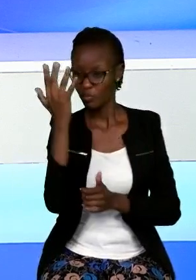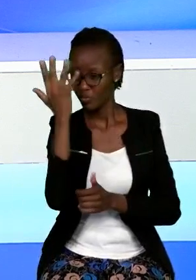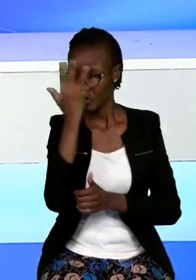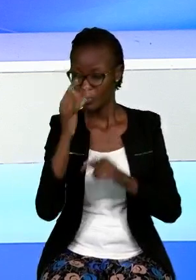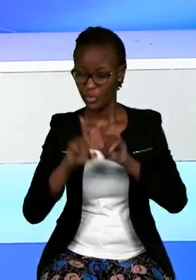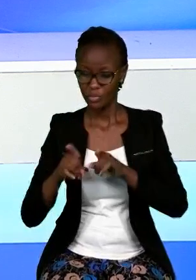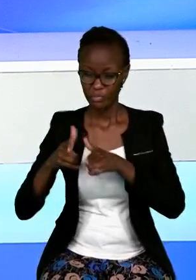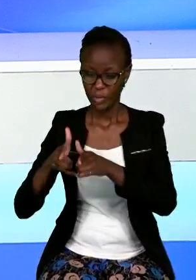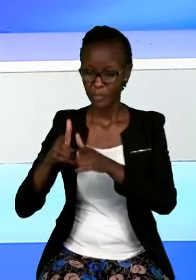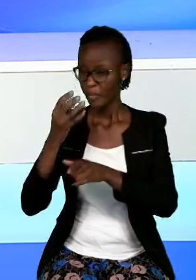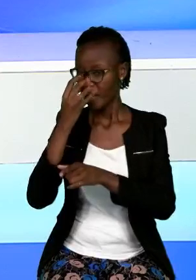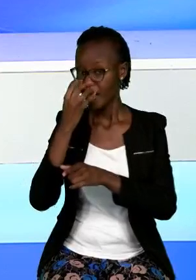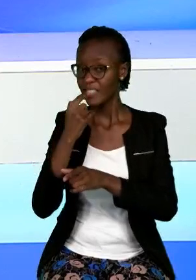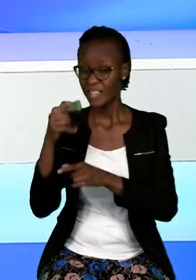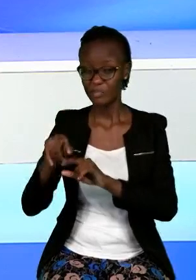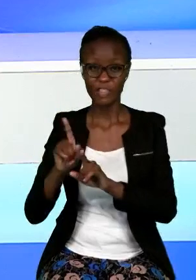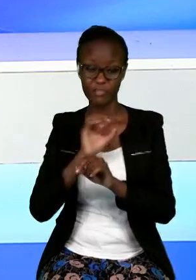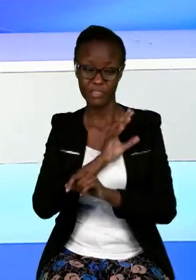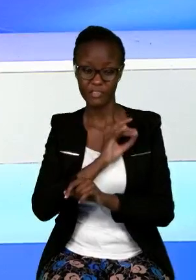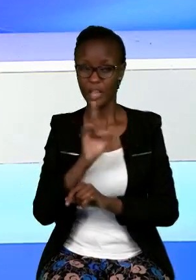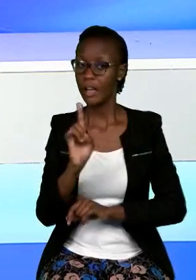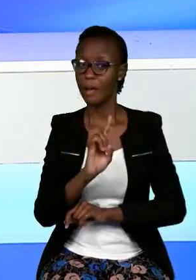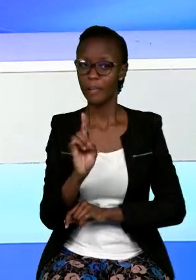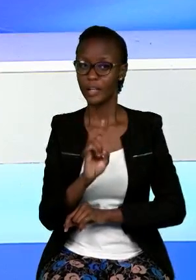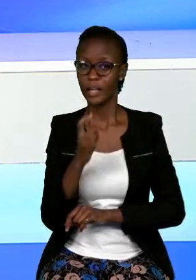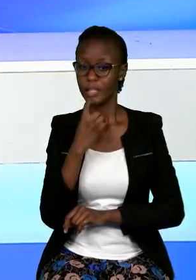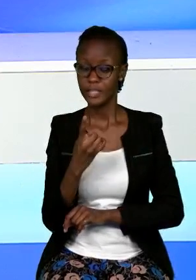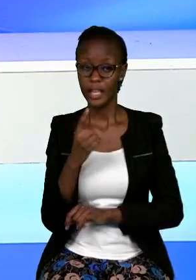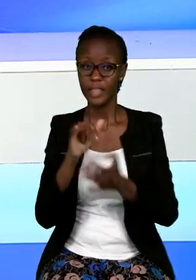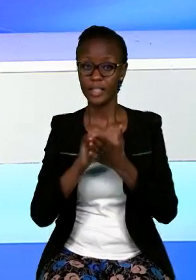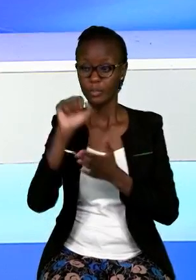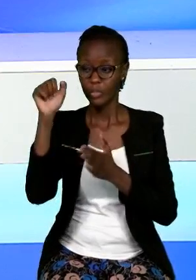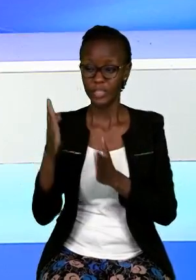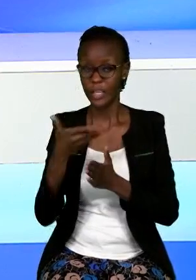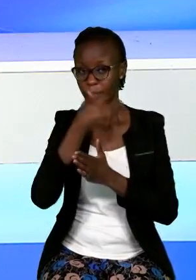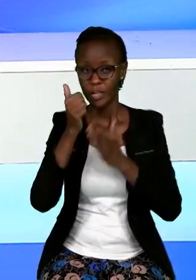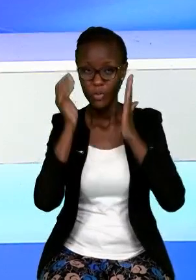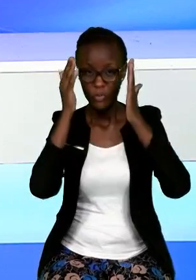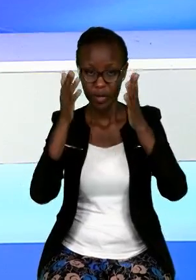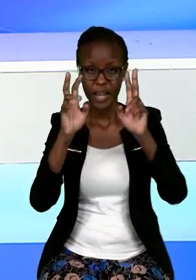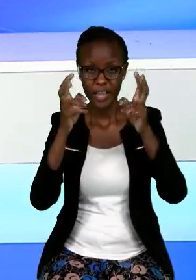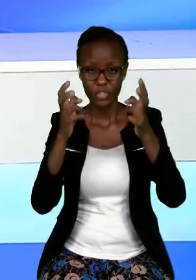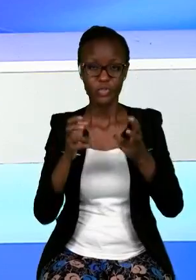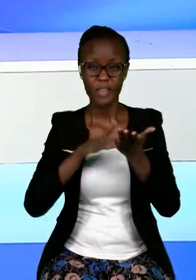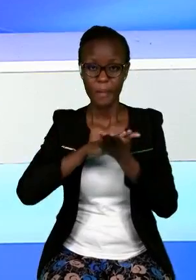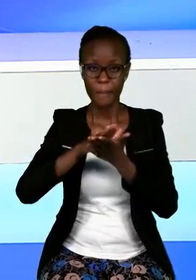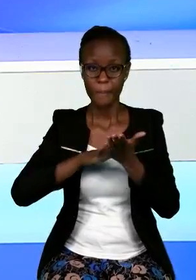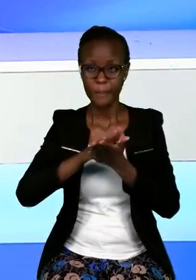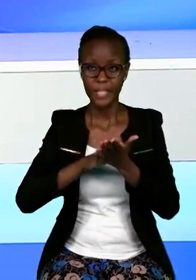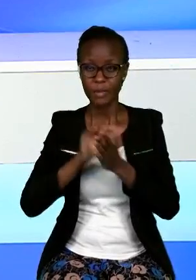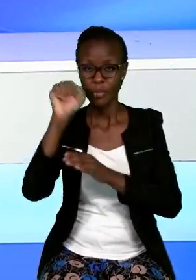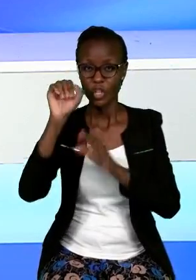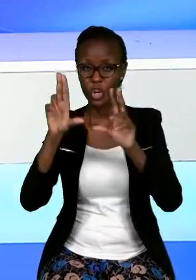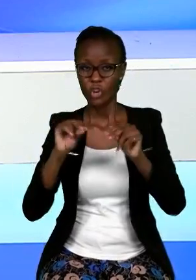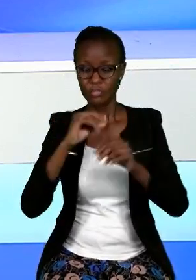that will not affect his presidential bid. Ruto now says that politicians should focus on issue-based politics and not greed for power